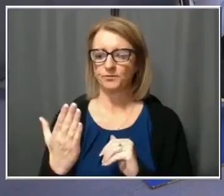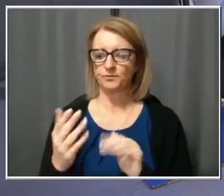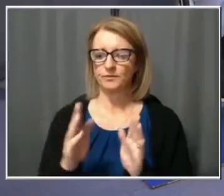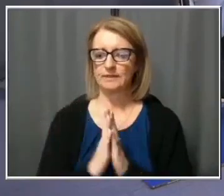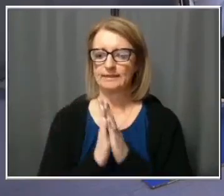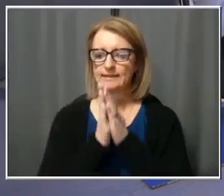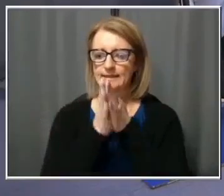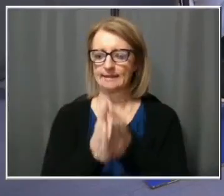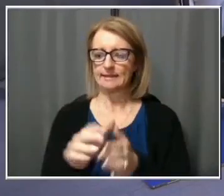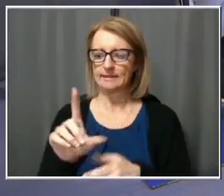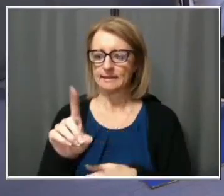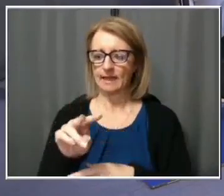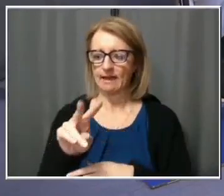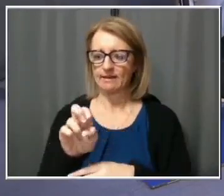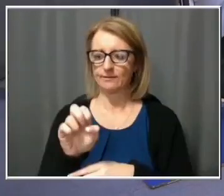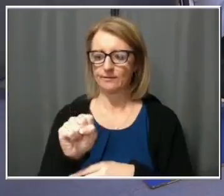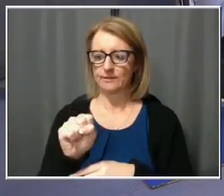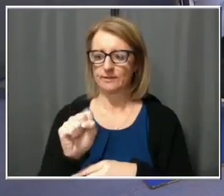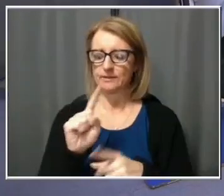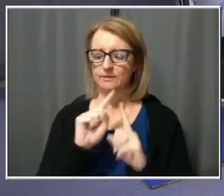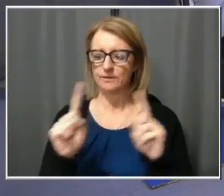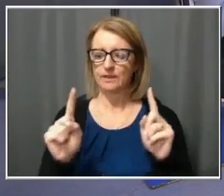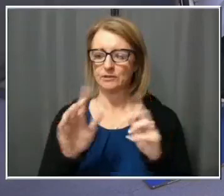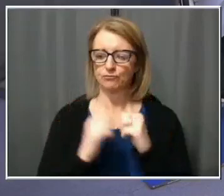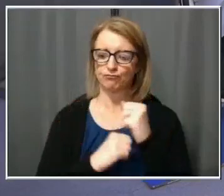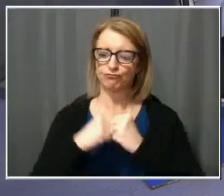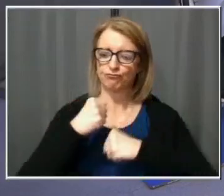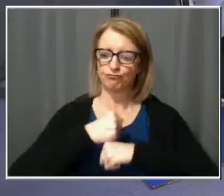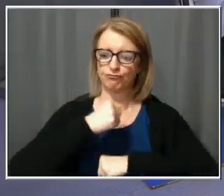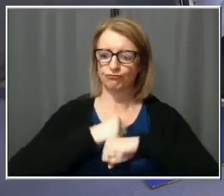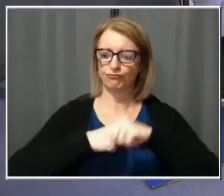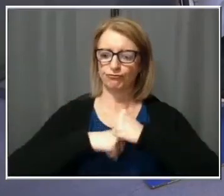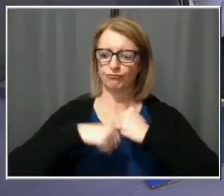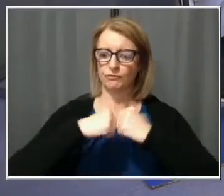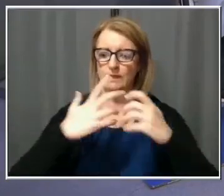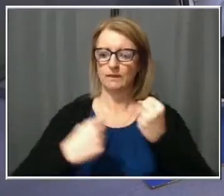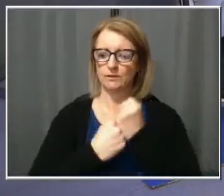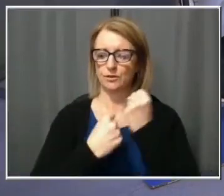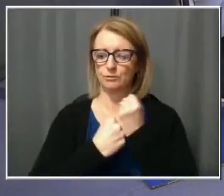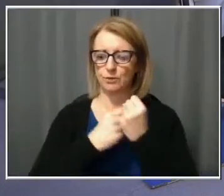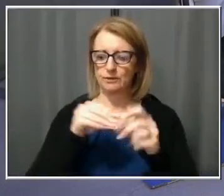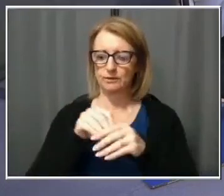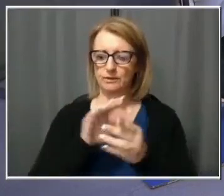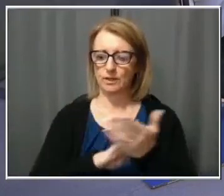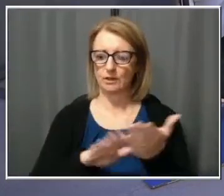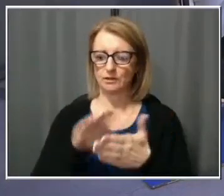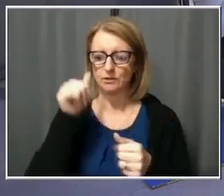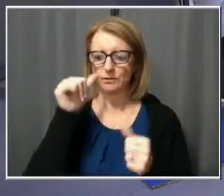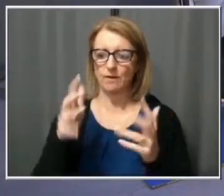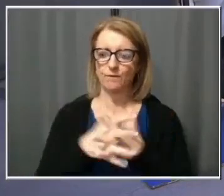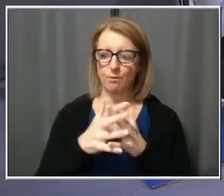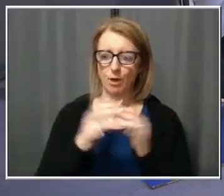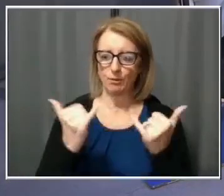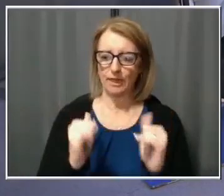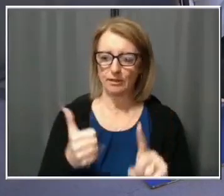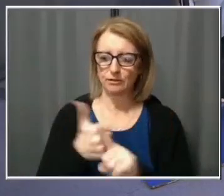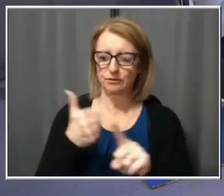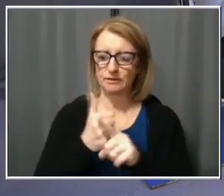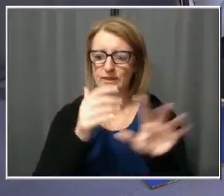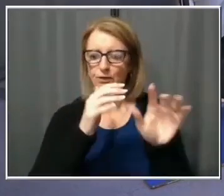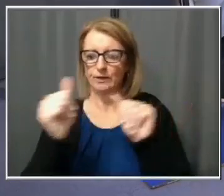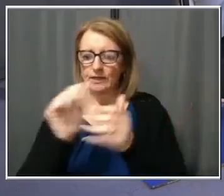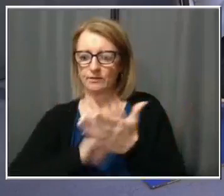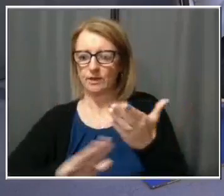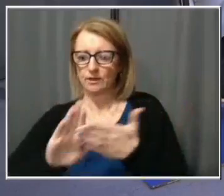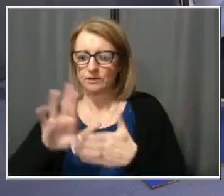that's something that's very structured and has a lot of support around it when you're in college. You remember as a football player. Then you leave college and you're kind of on